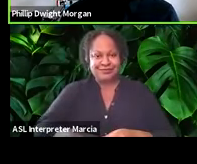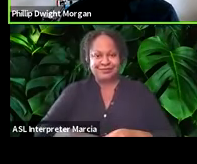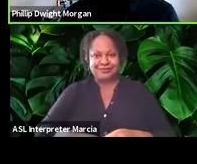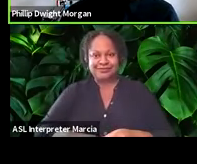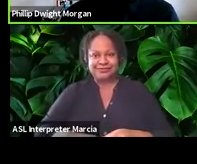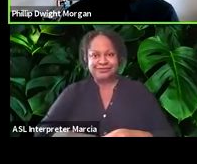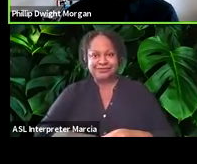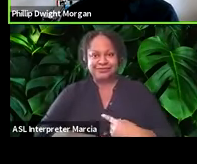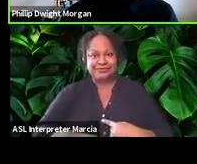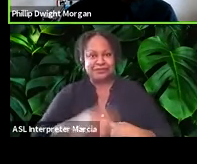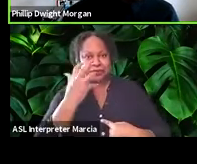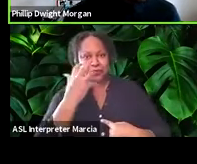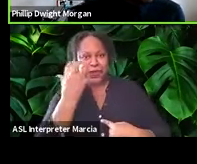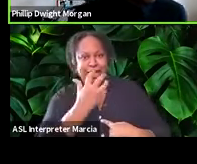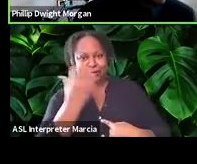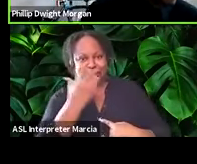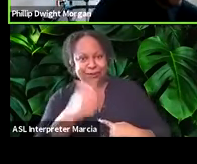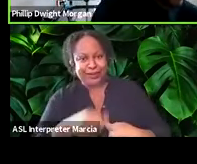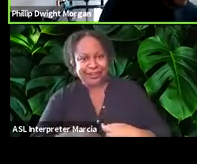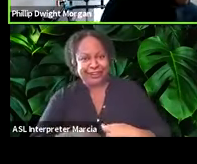Wow. Yeah.